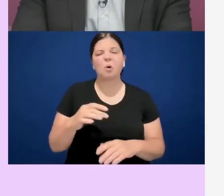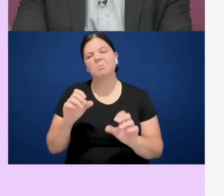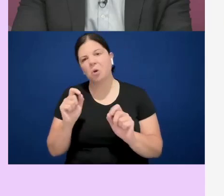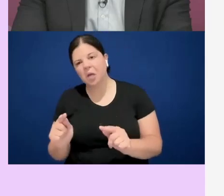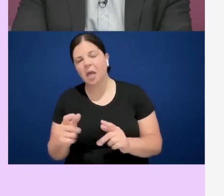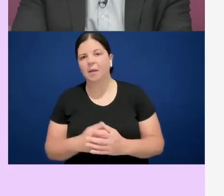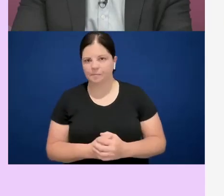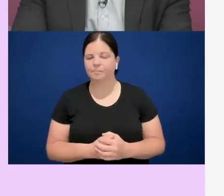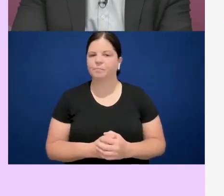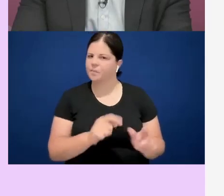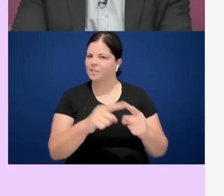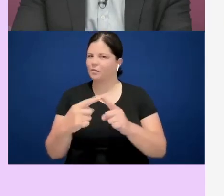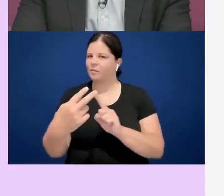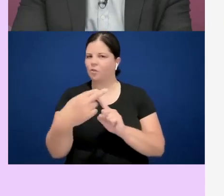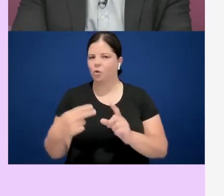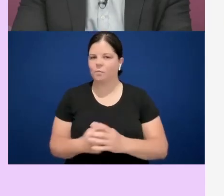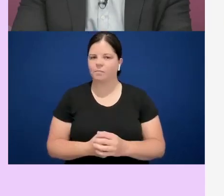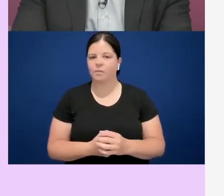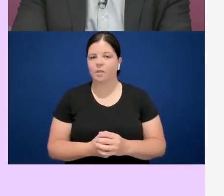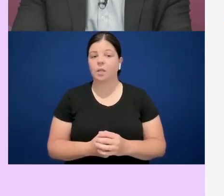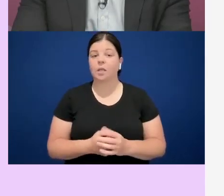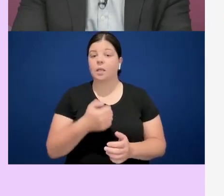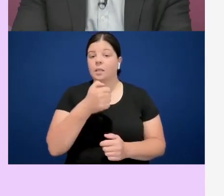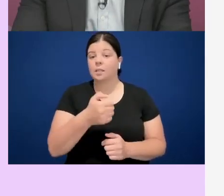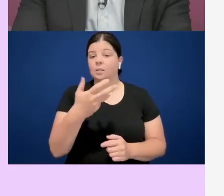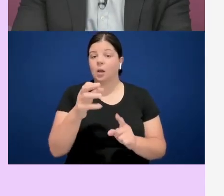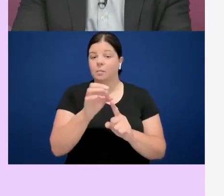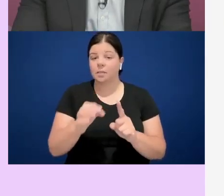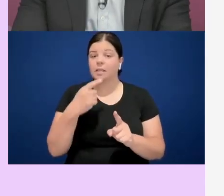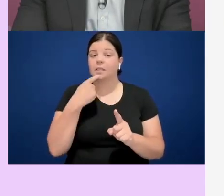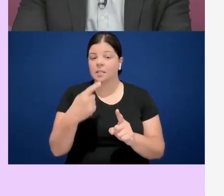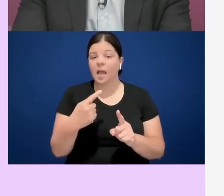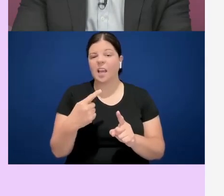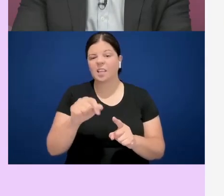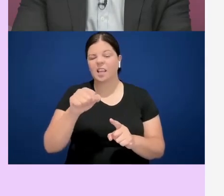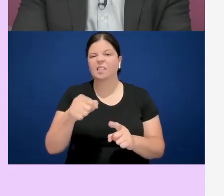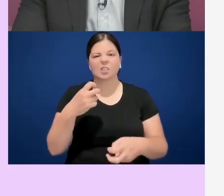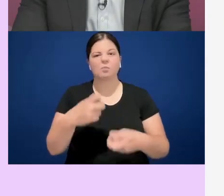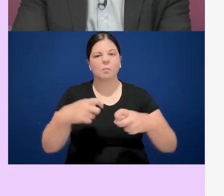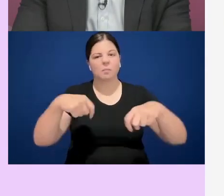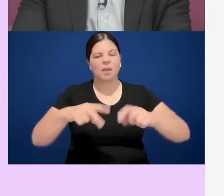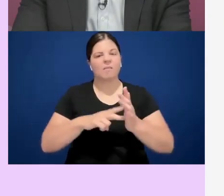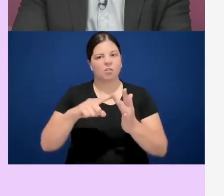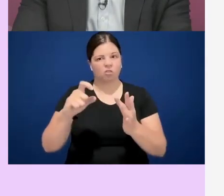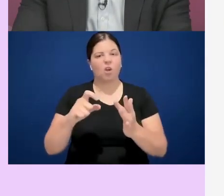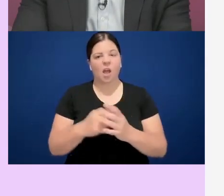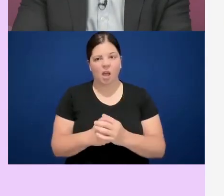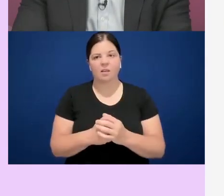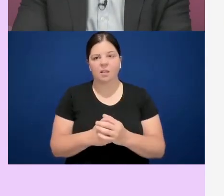the majority of respondents, at around 69%, agree that corruption is a problem in Victoria, which is a slight increase when compared